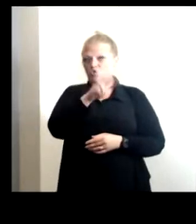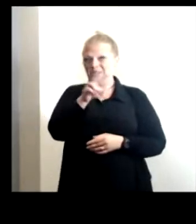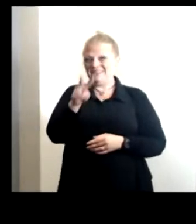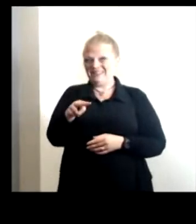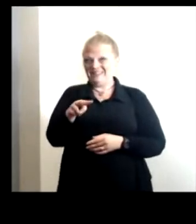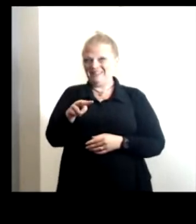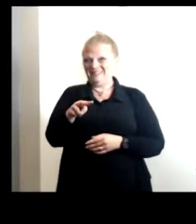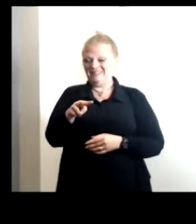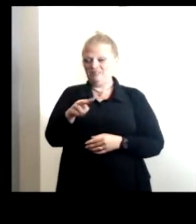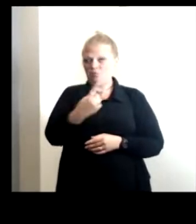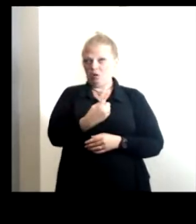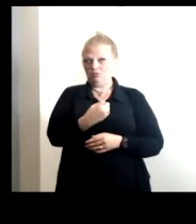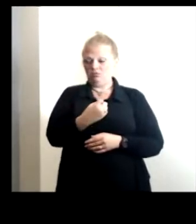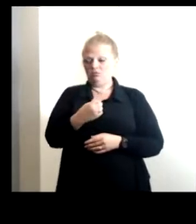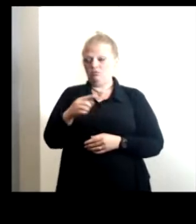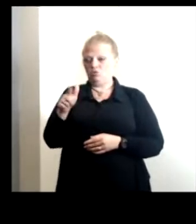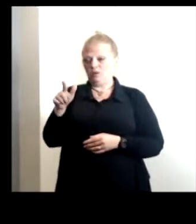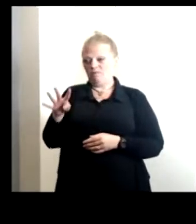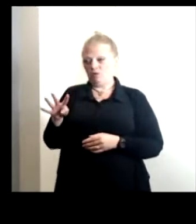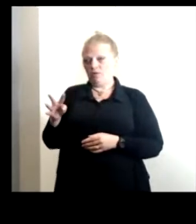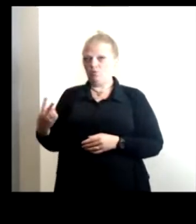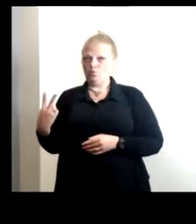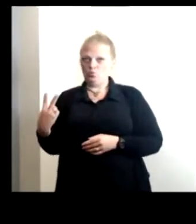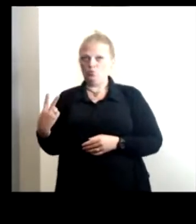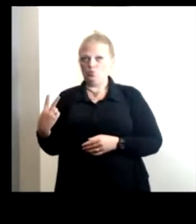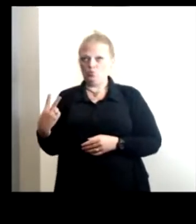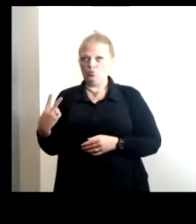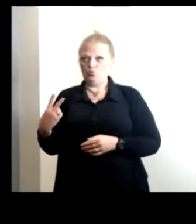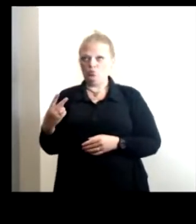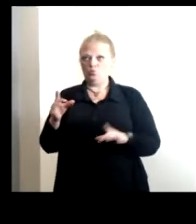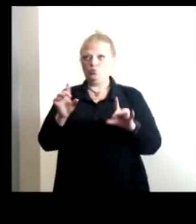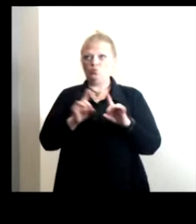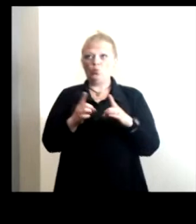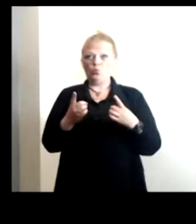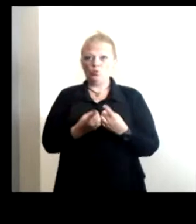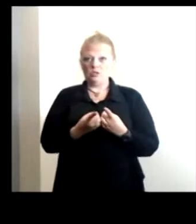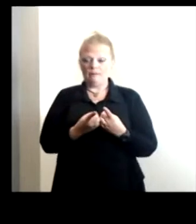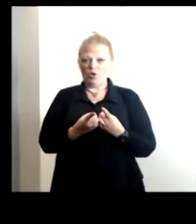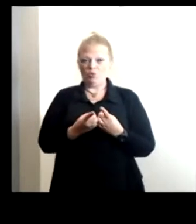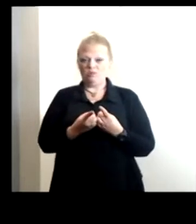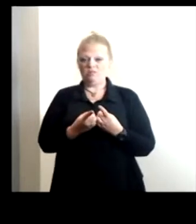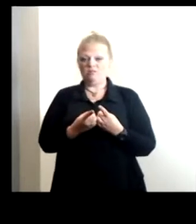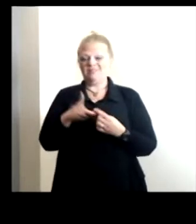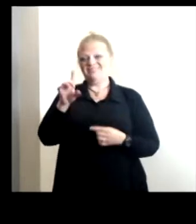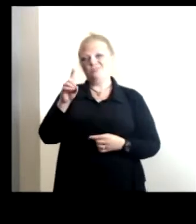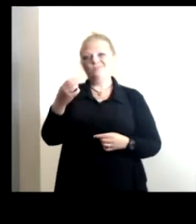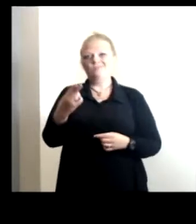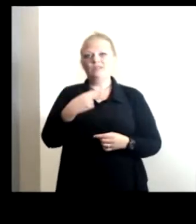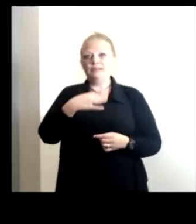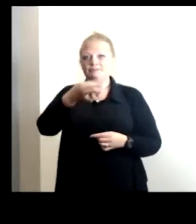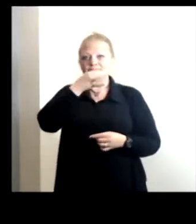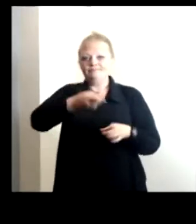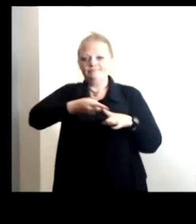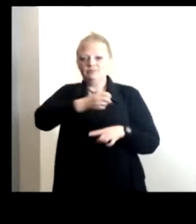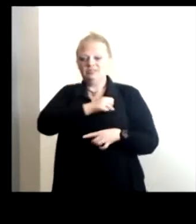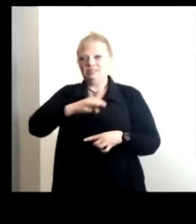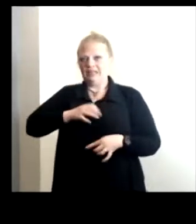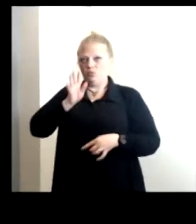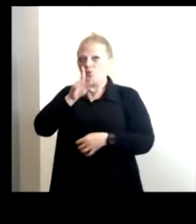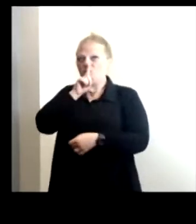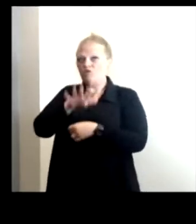22nd and 2 on the 24th. Our Department of Health epidemiology staff is